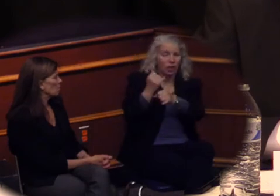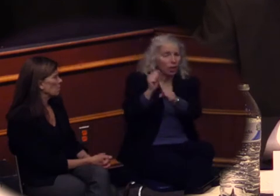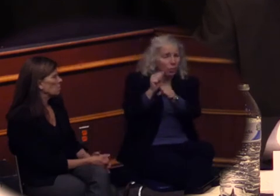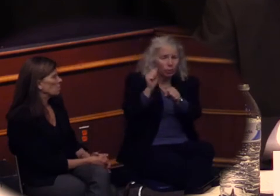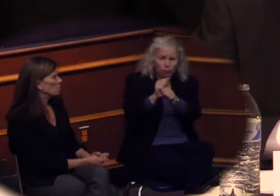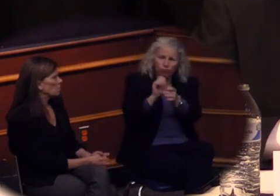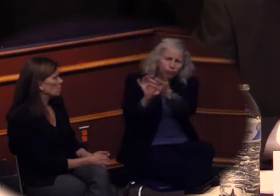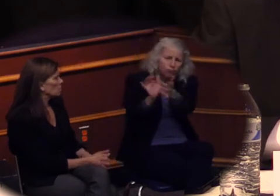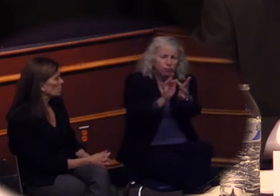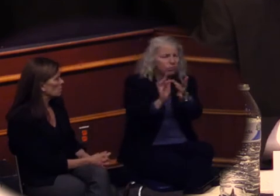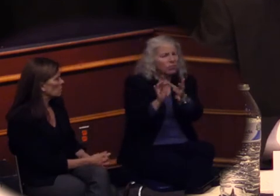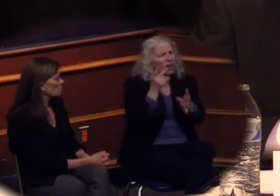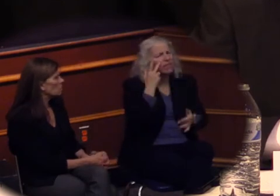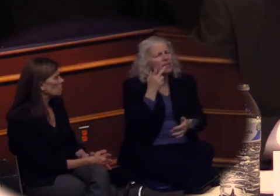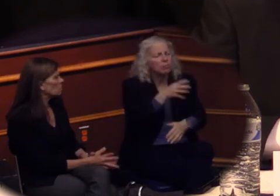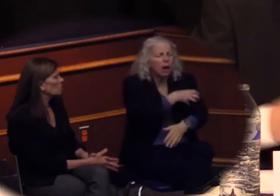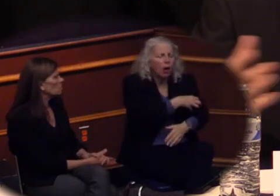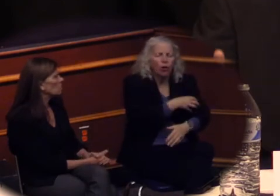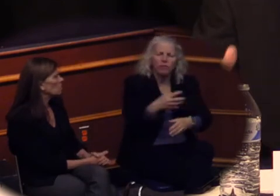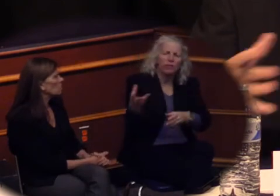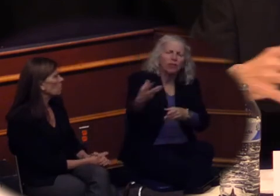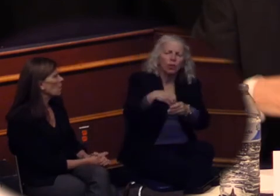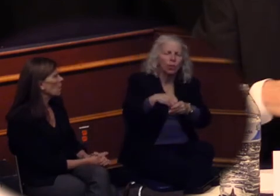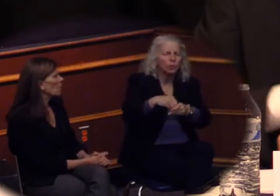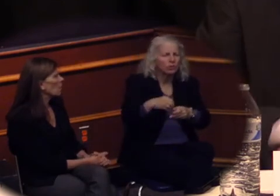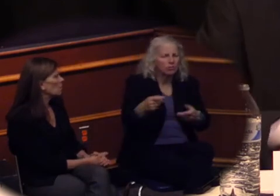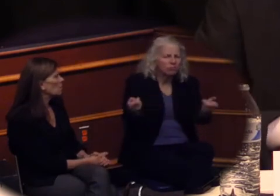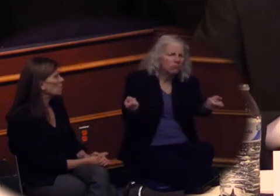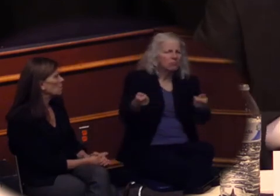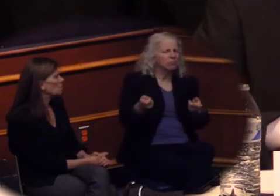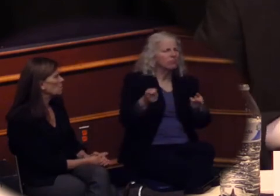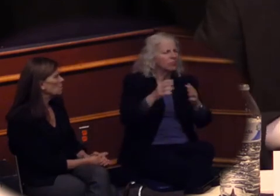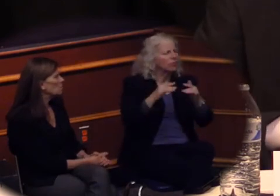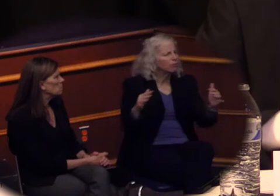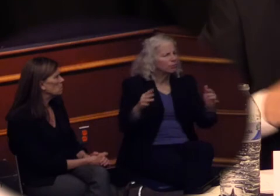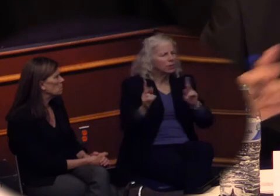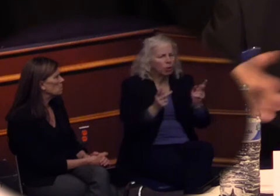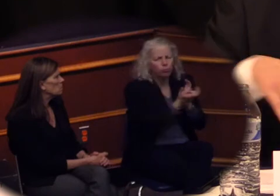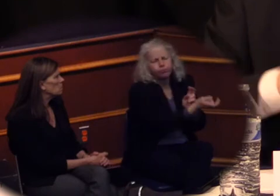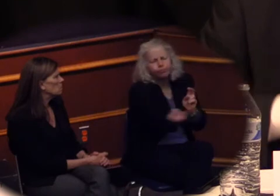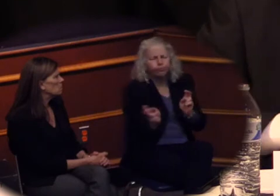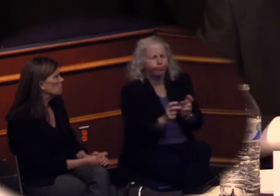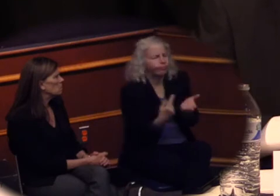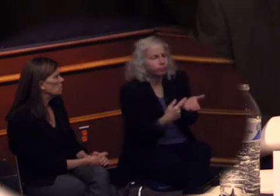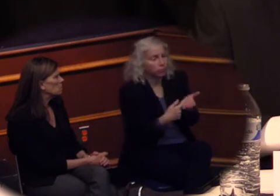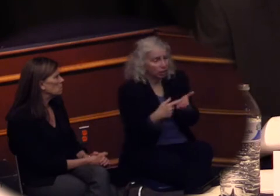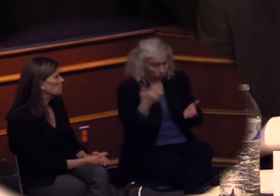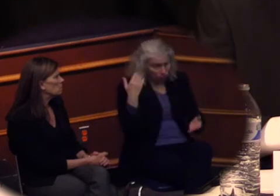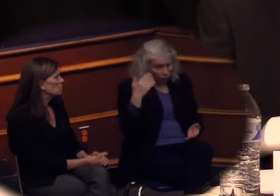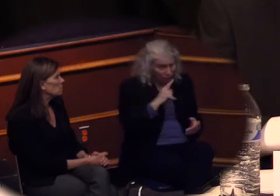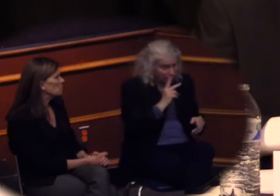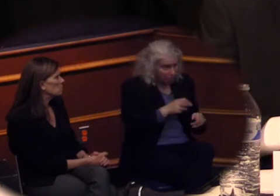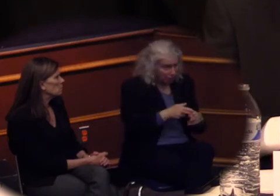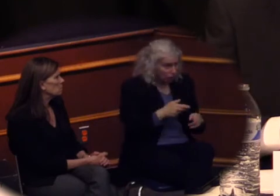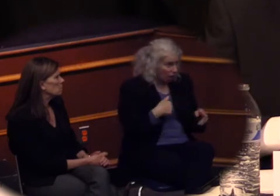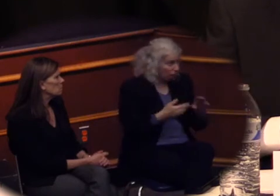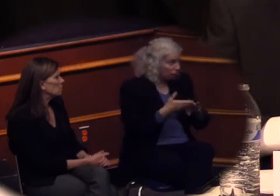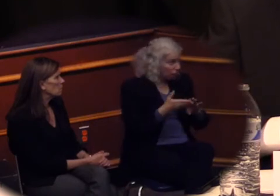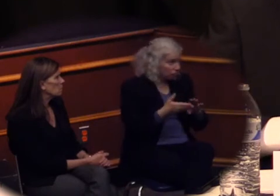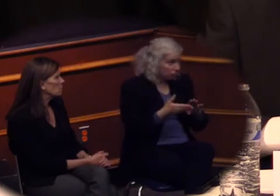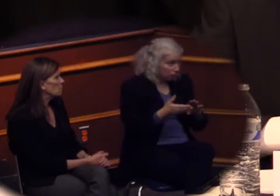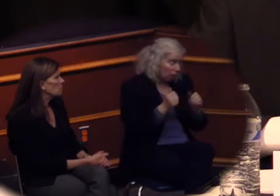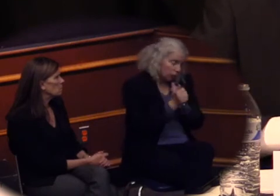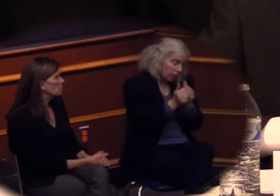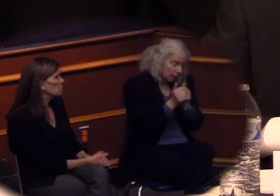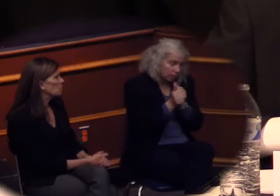incredible power of inclusion when you bring all different kinds of people around the table. Before I mentioned that I was running, I was